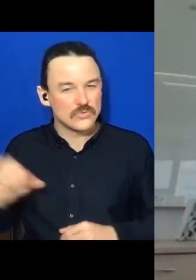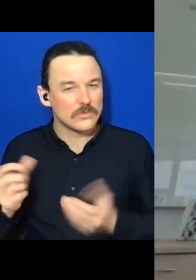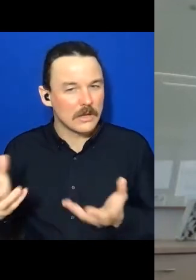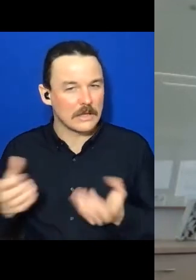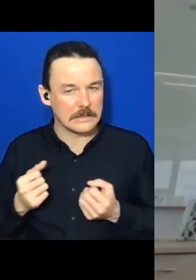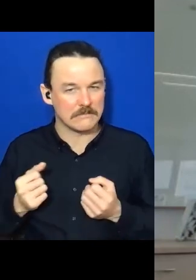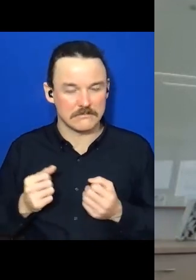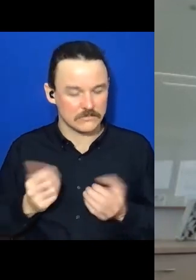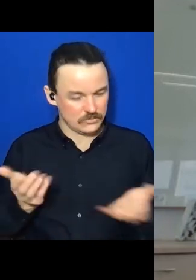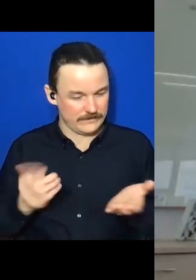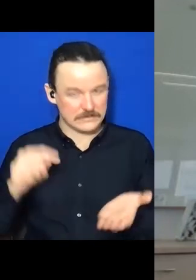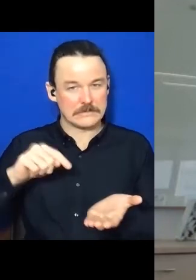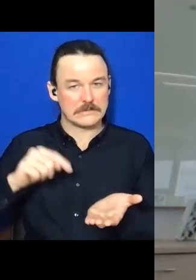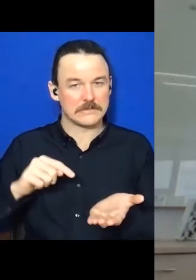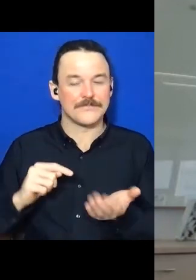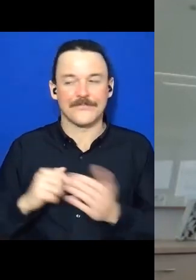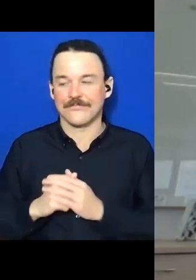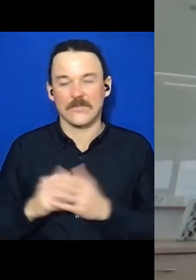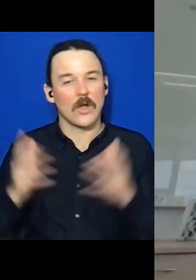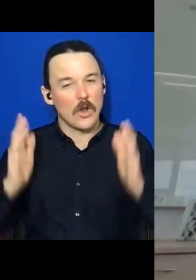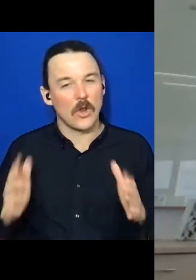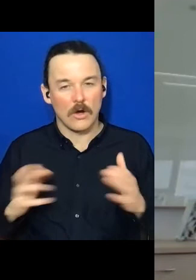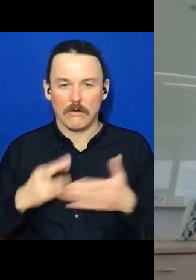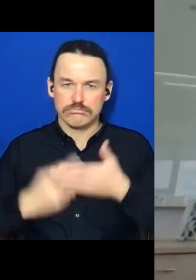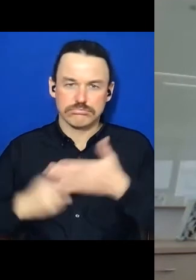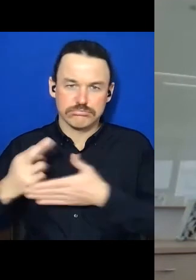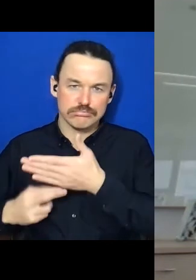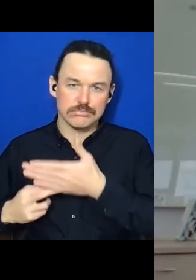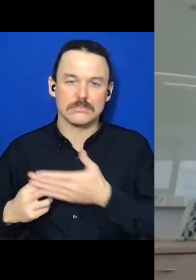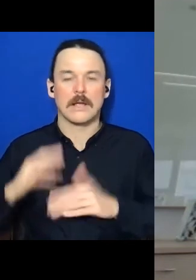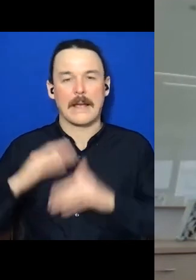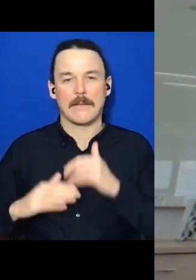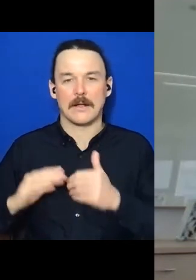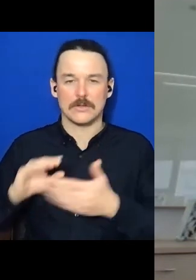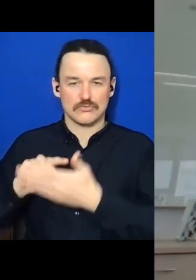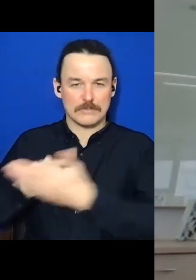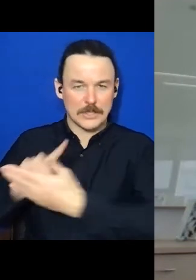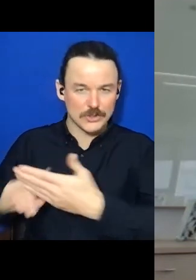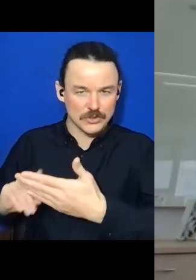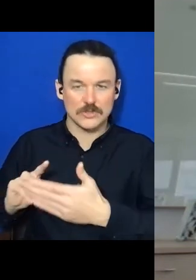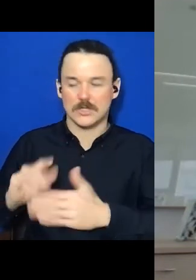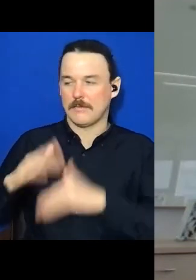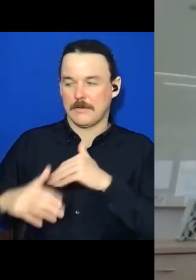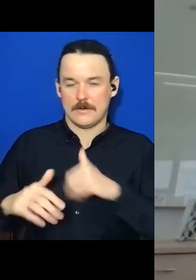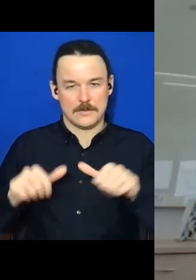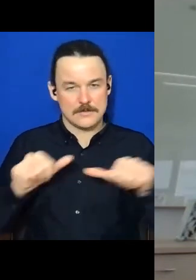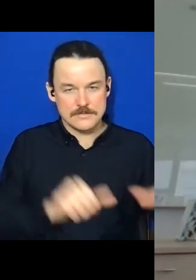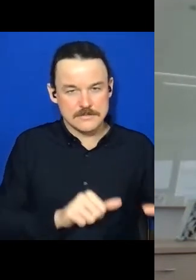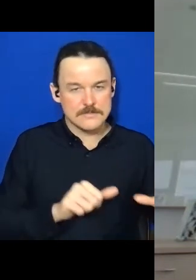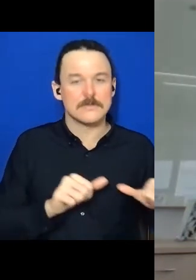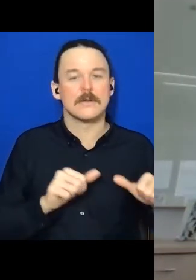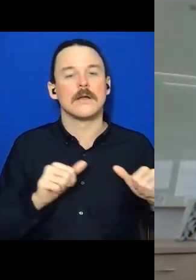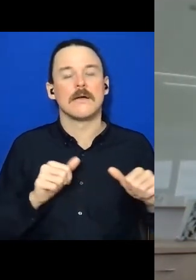the issues around discrimination, around bias, against inequality, an unfair criminal justice